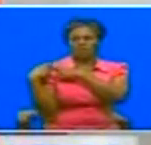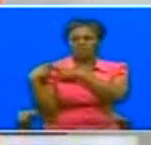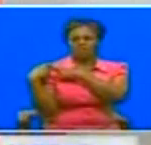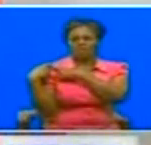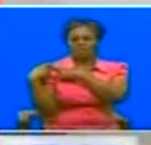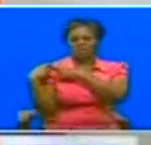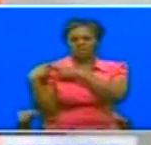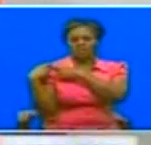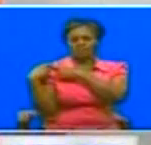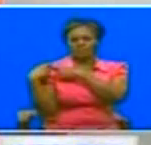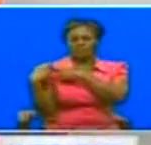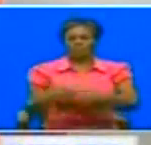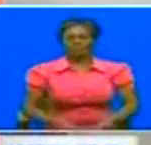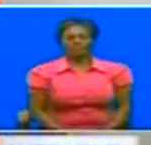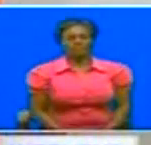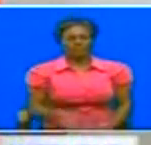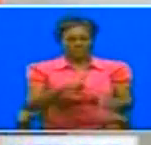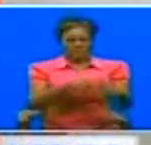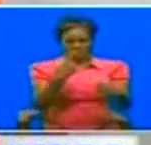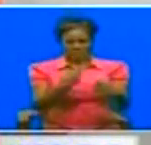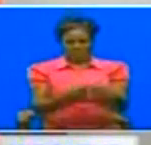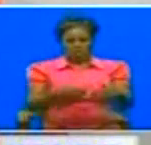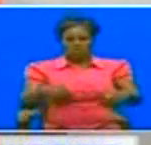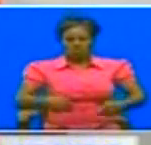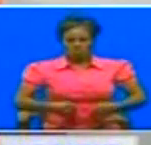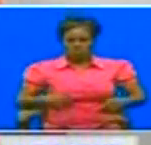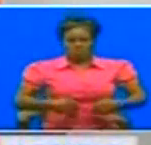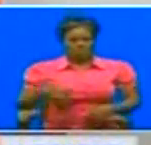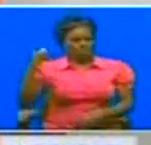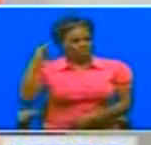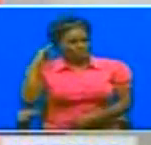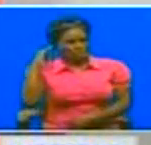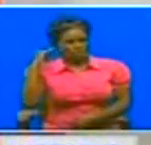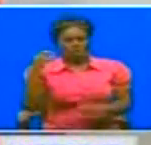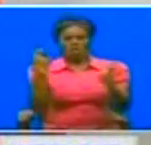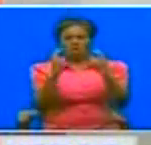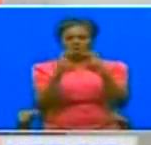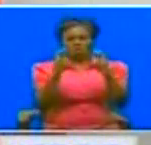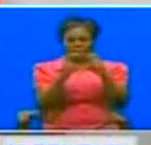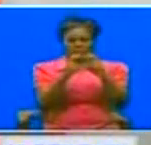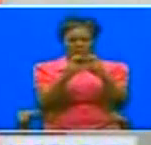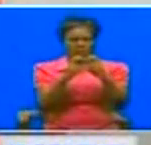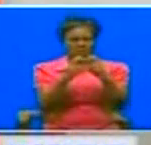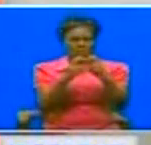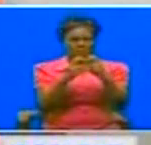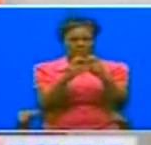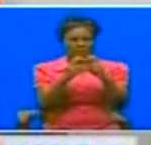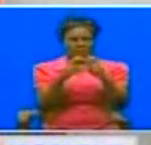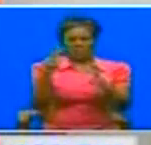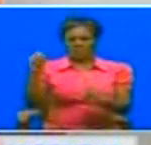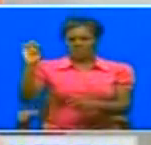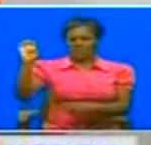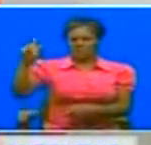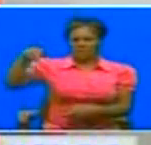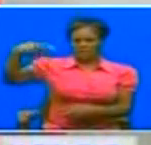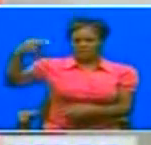answering what was required. All right. Then a fortuitous phone call got me in contact with Kaelin and NEFAC. And